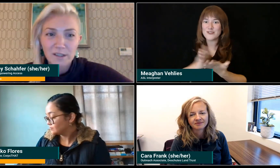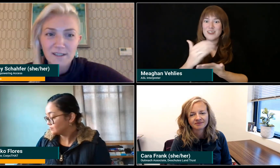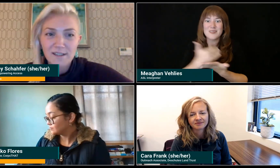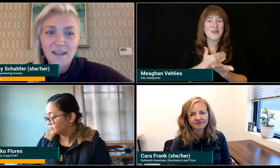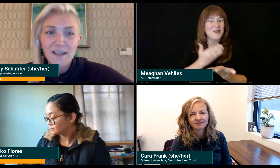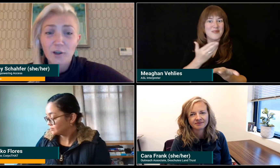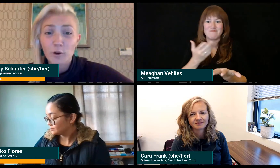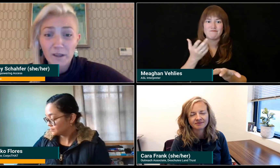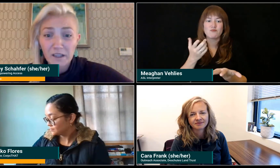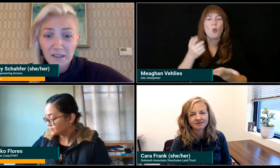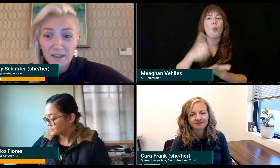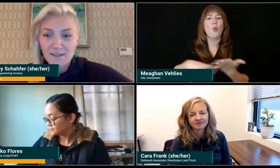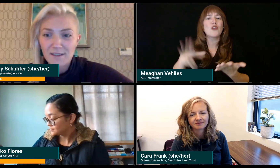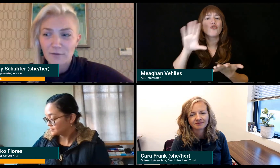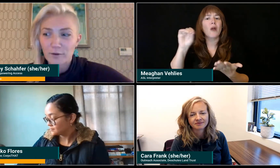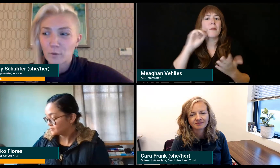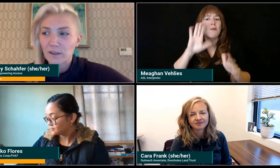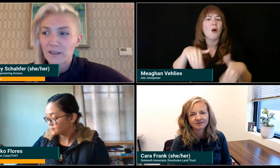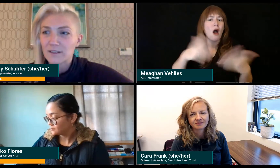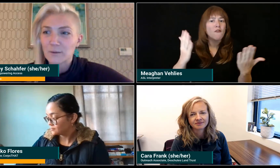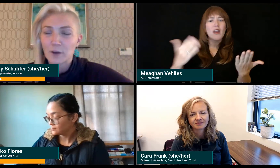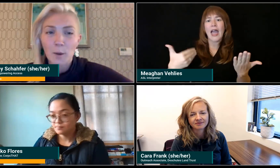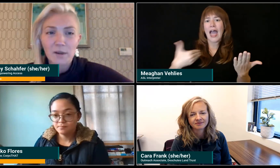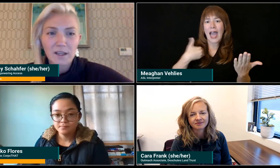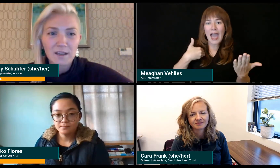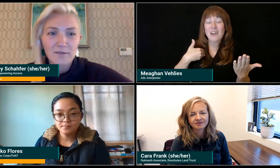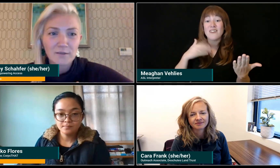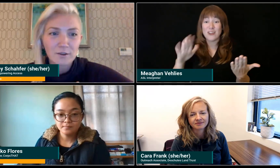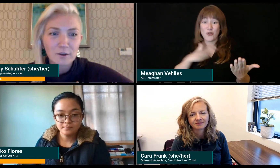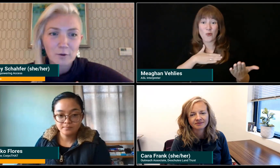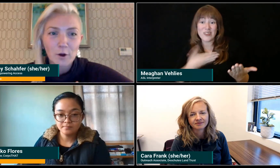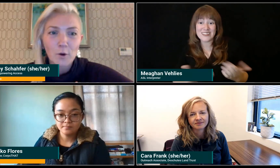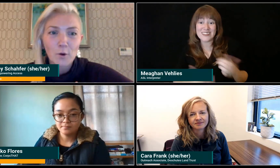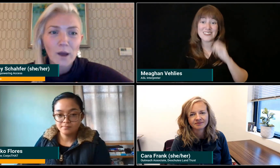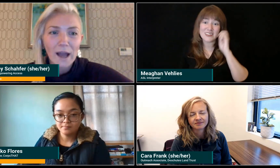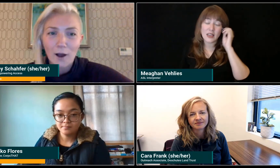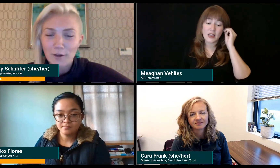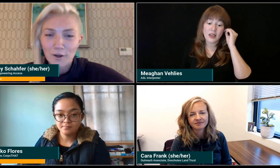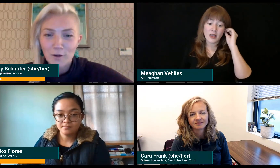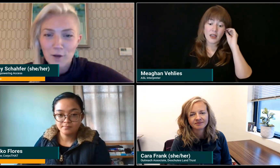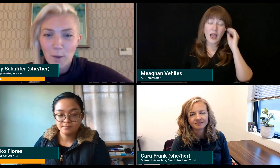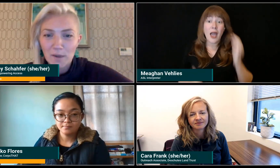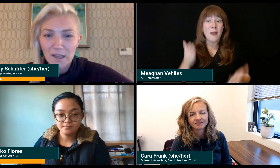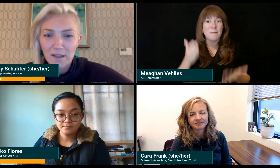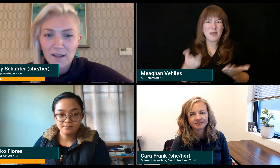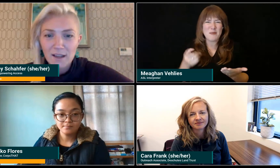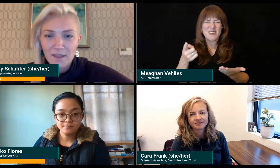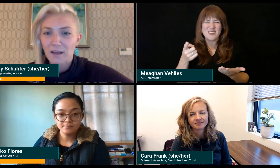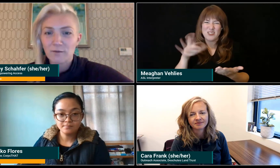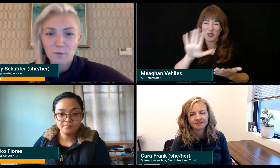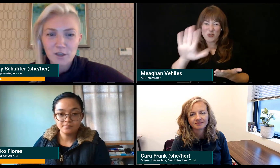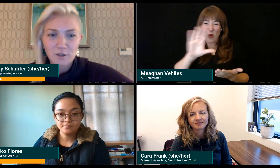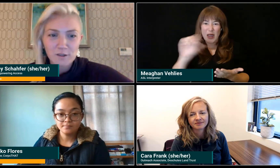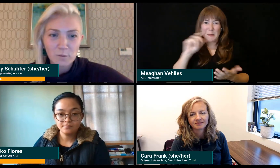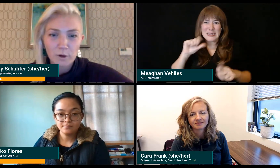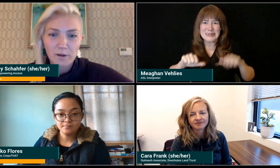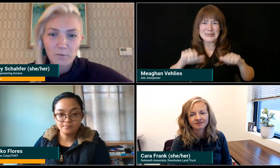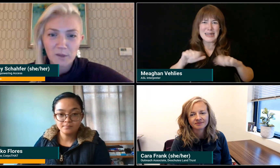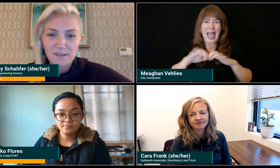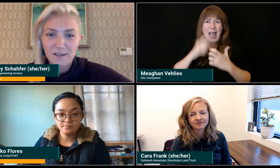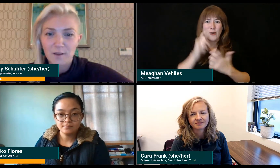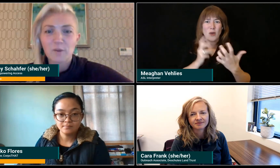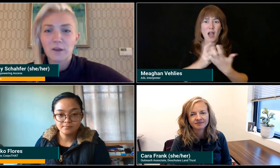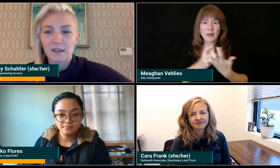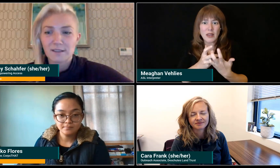your abilities and your willingness. If you're willing to accommodate, even if you don't know how you're going to accommodate, that information is